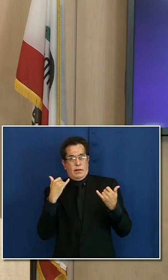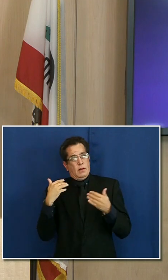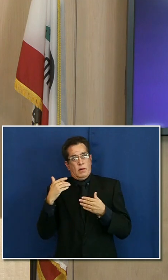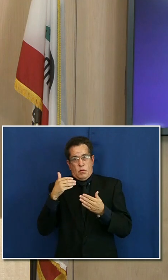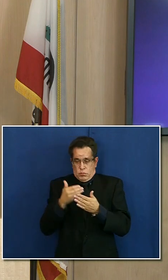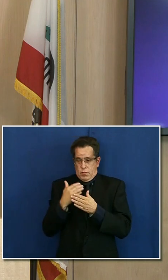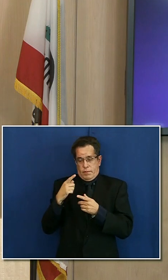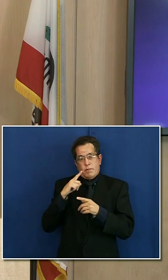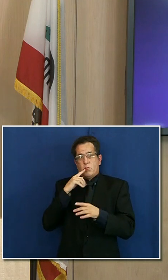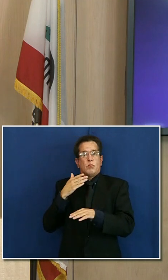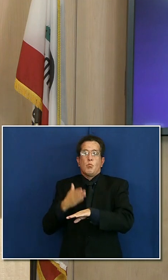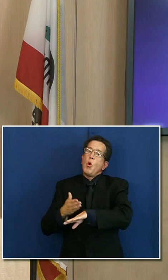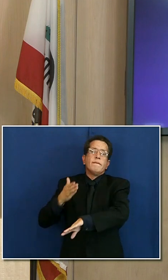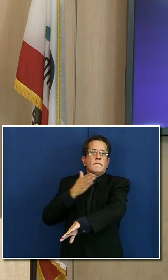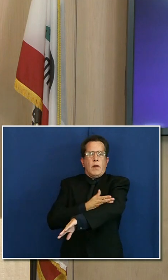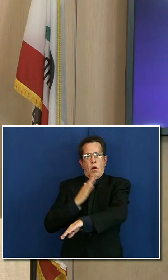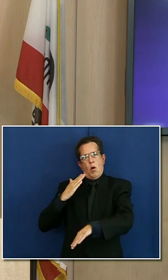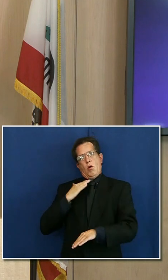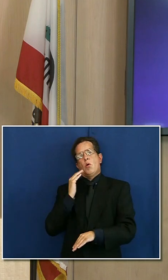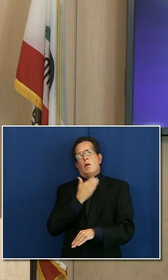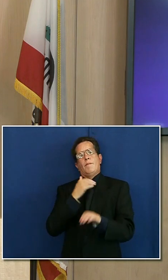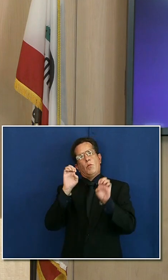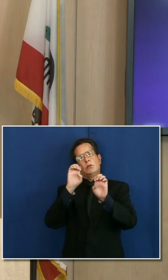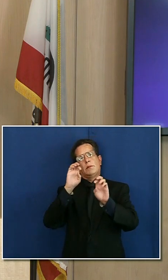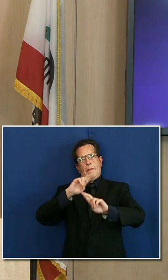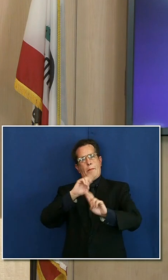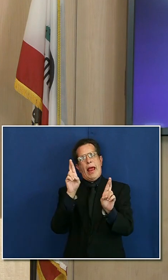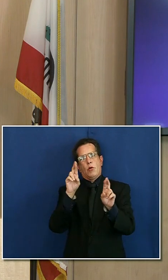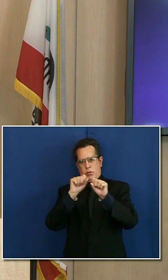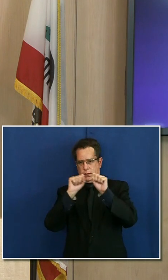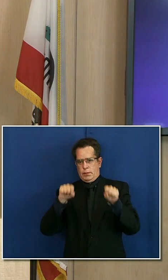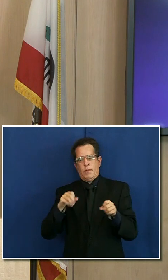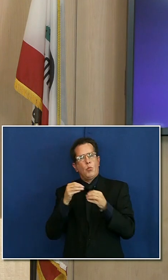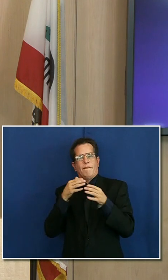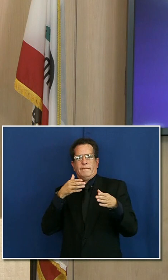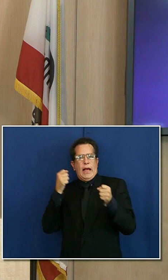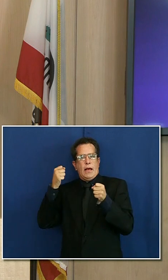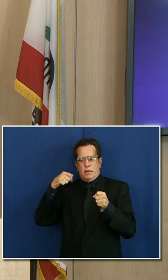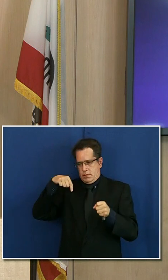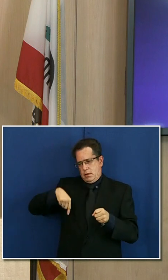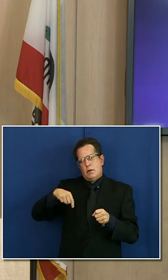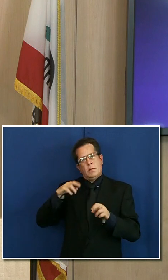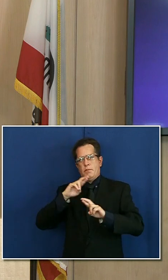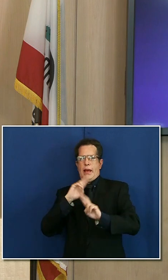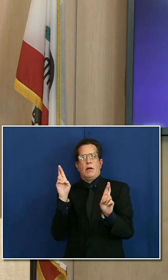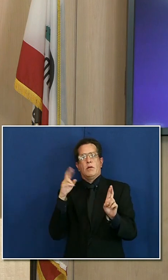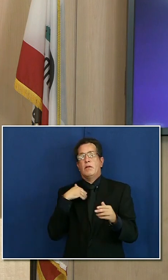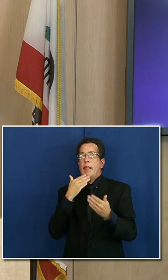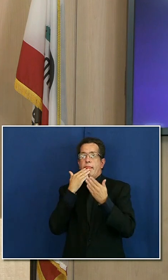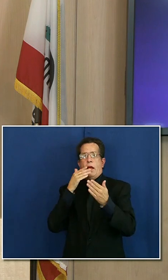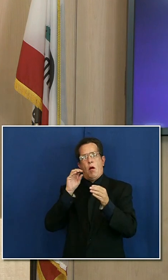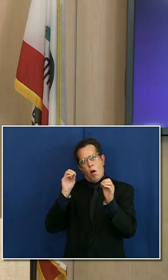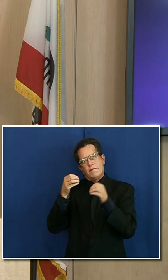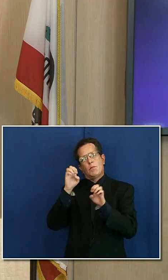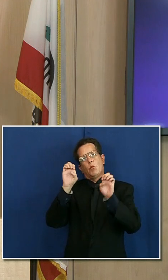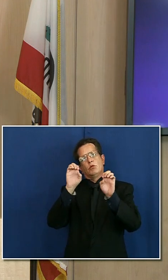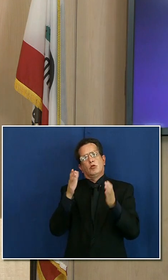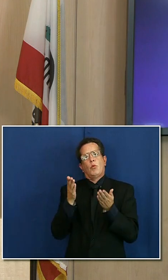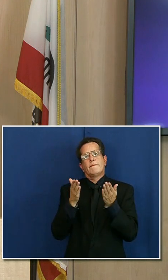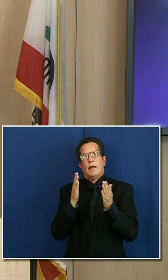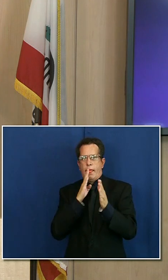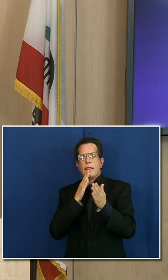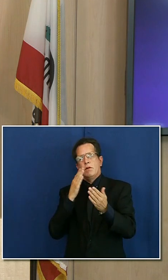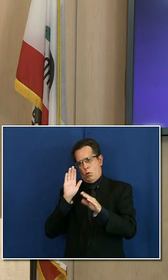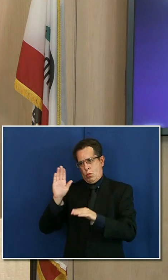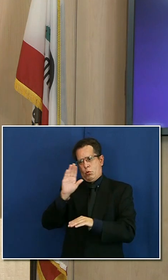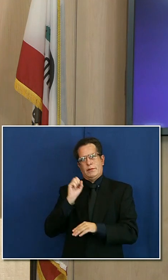years to our region's emergency preparedness and our response systems. And I want to thank our Office of Emergency Services and